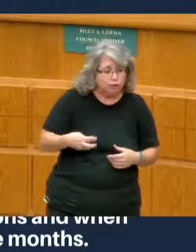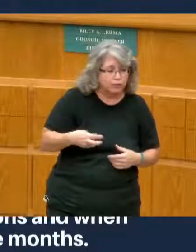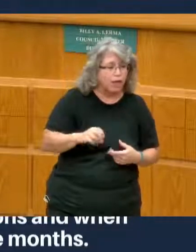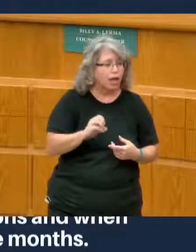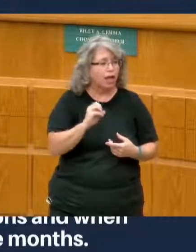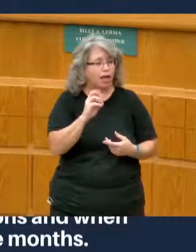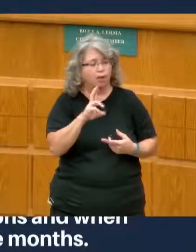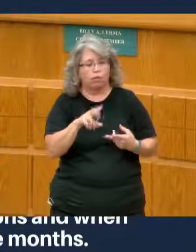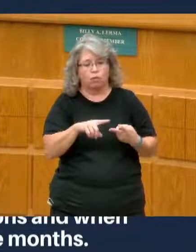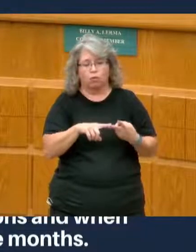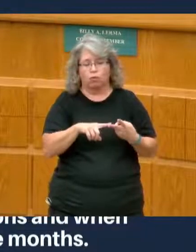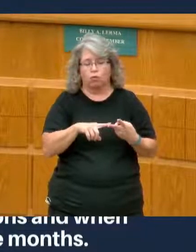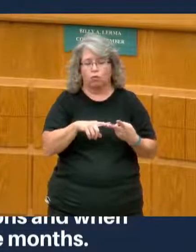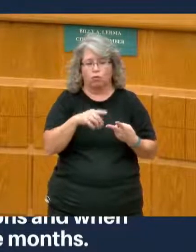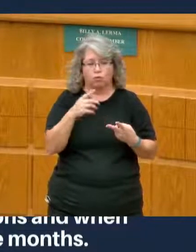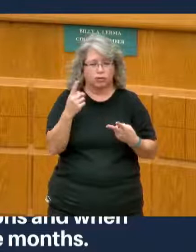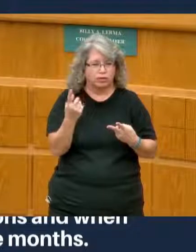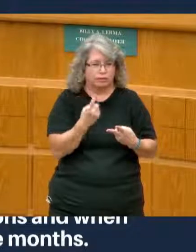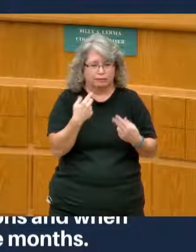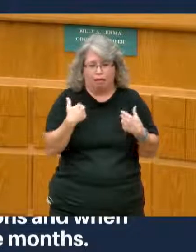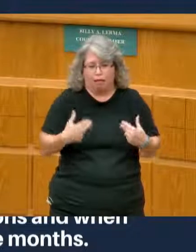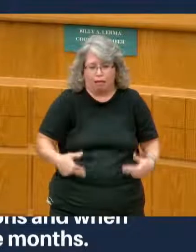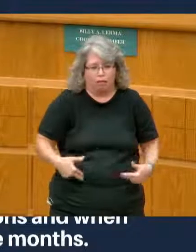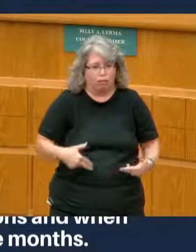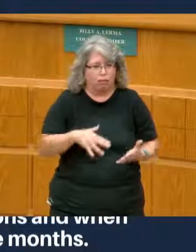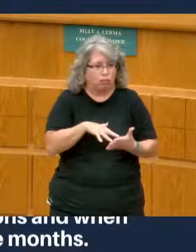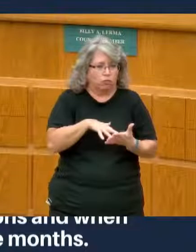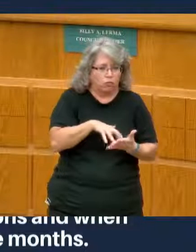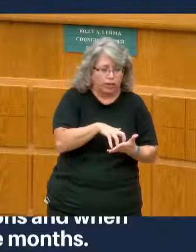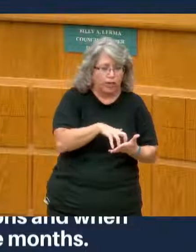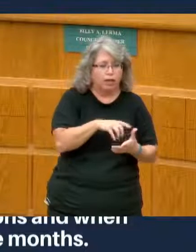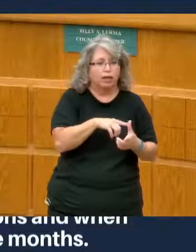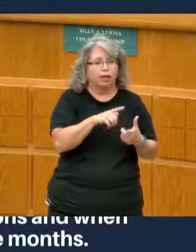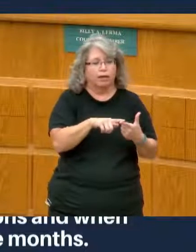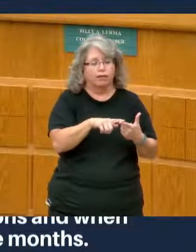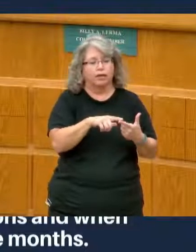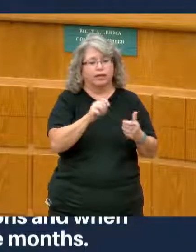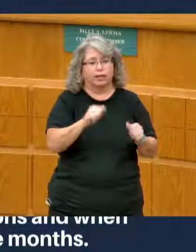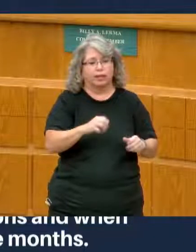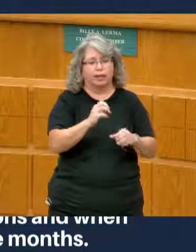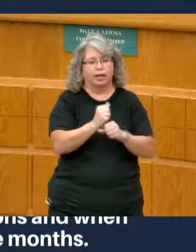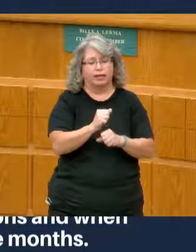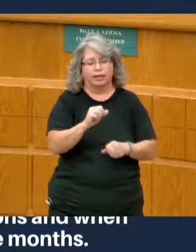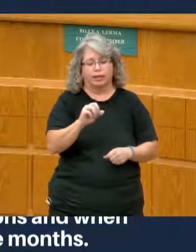issue is, they should get a third shot 28 days later after their second.